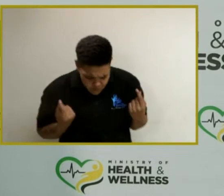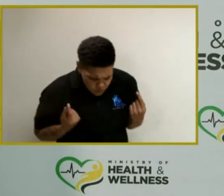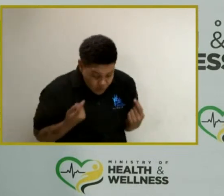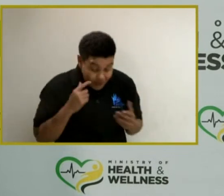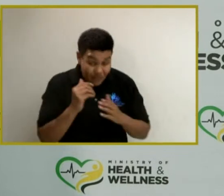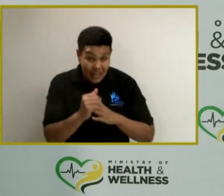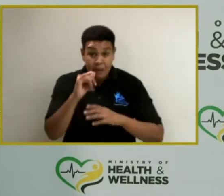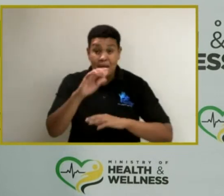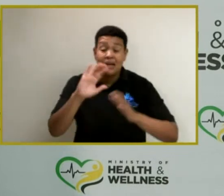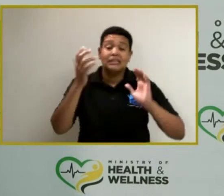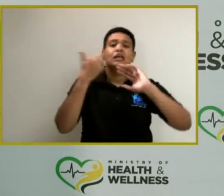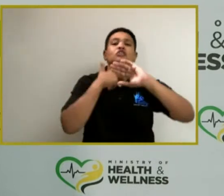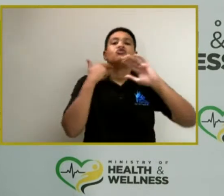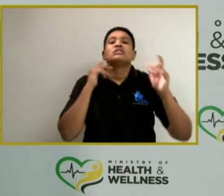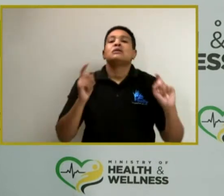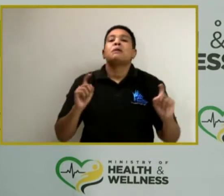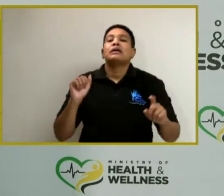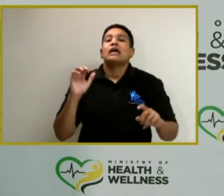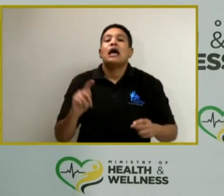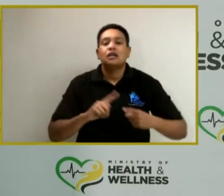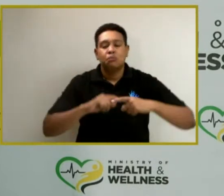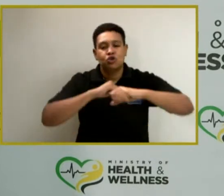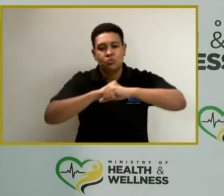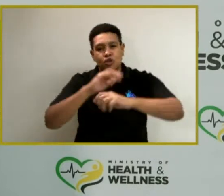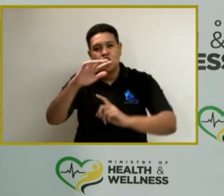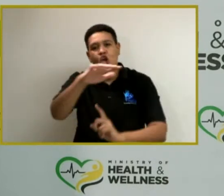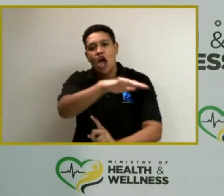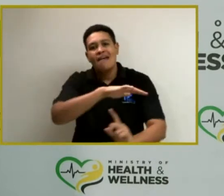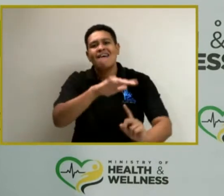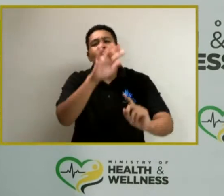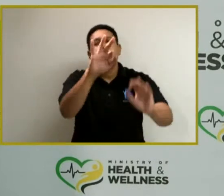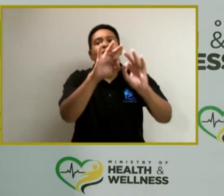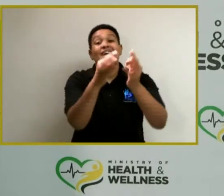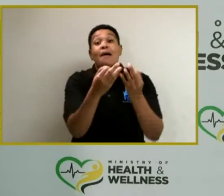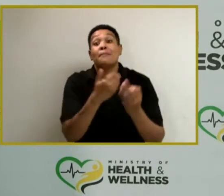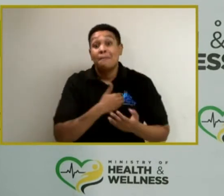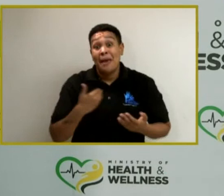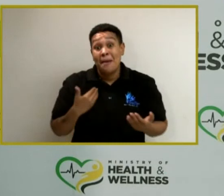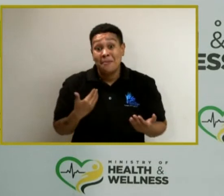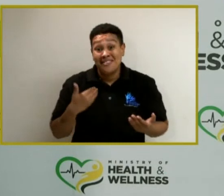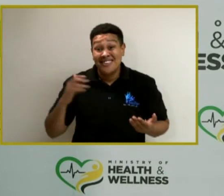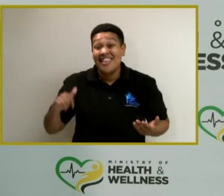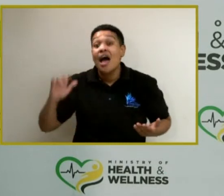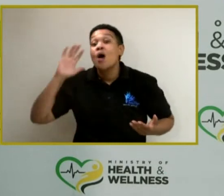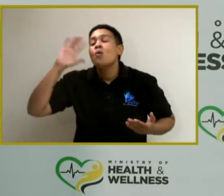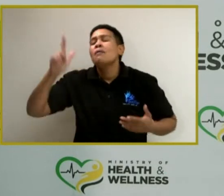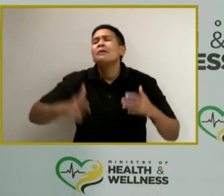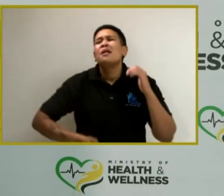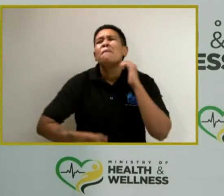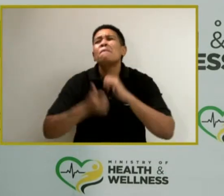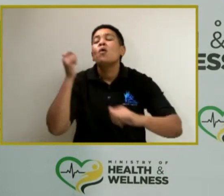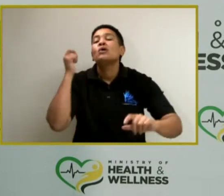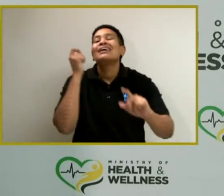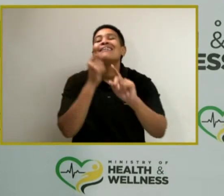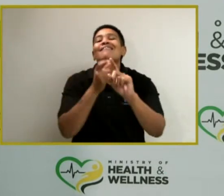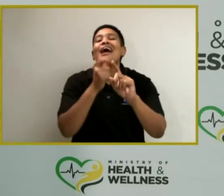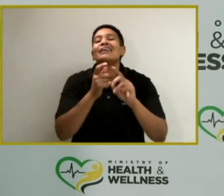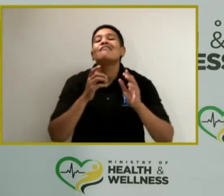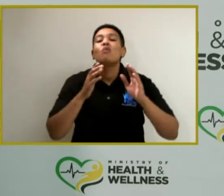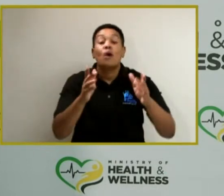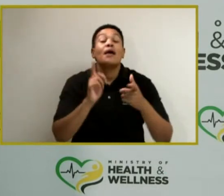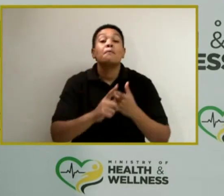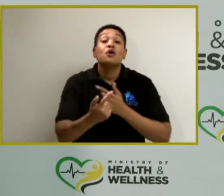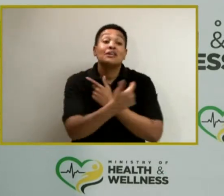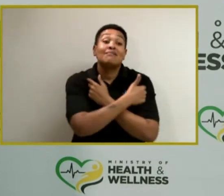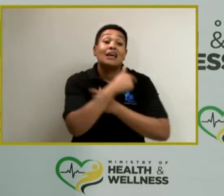Risk Management Act, and secondly, to protect your environment, your family members. That is going to be the most effective way, and